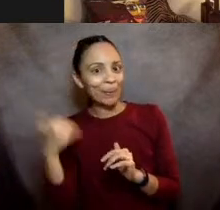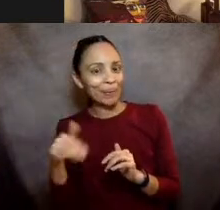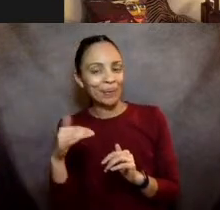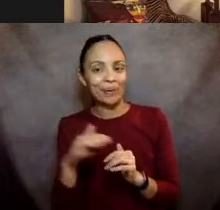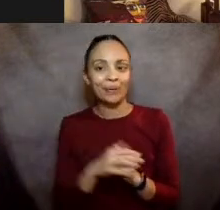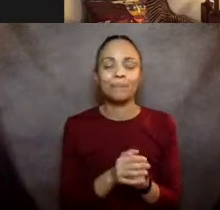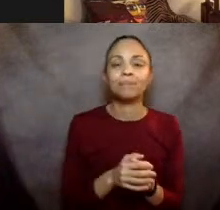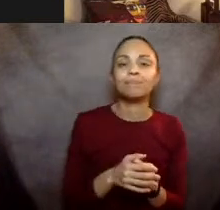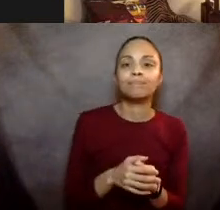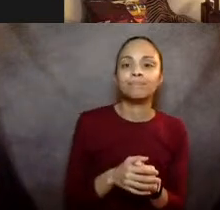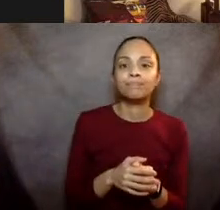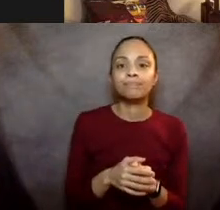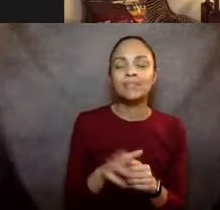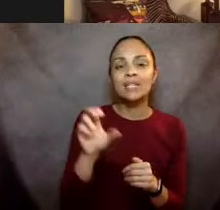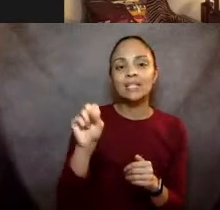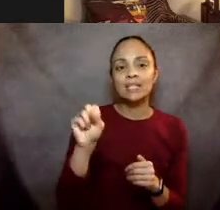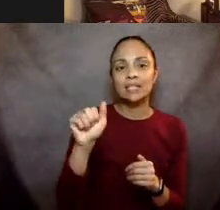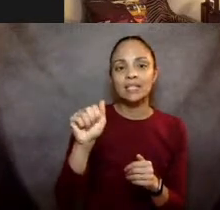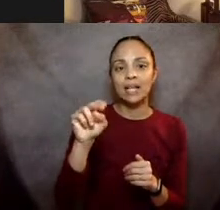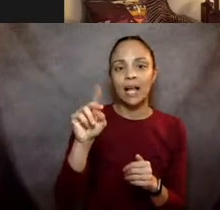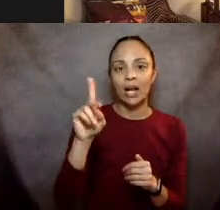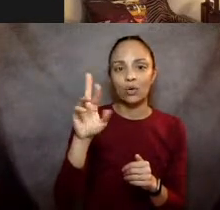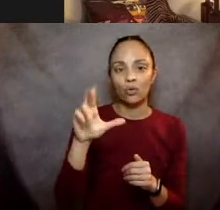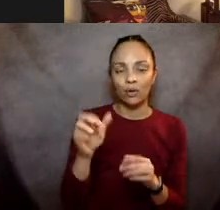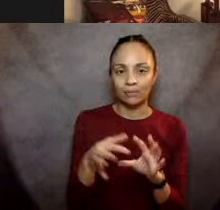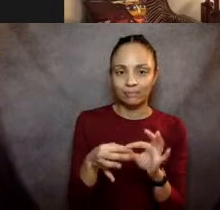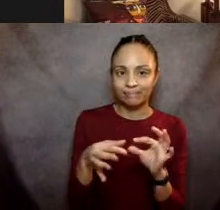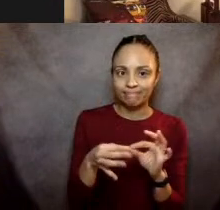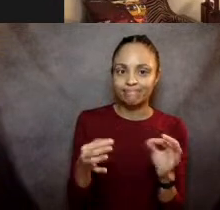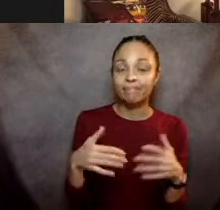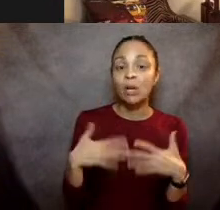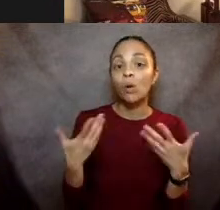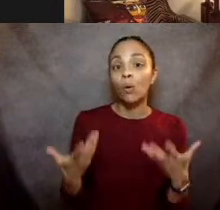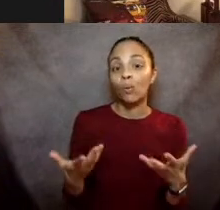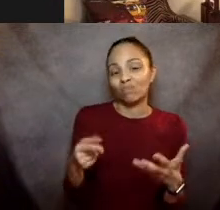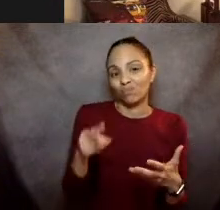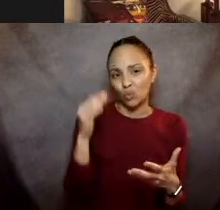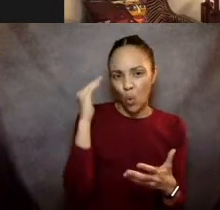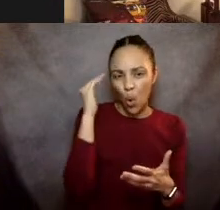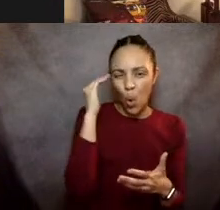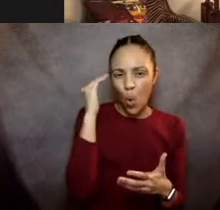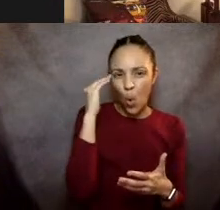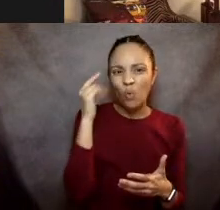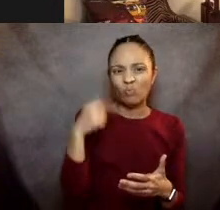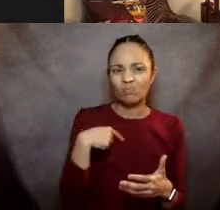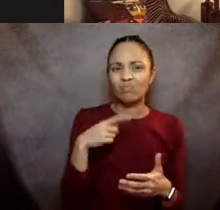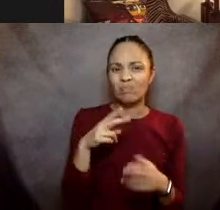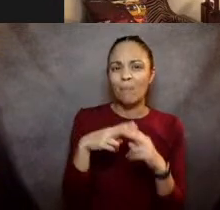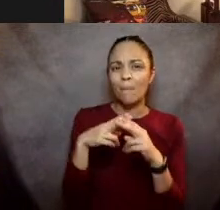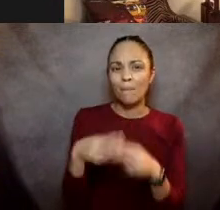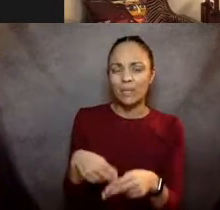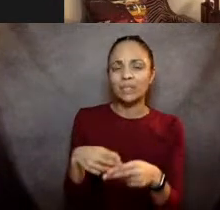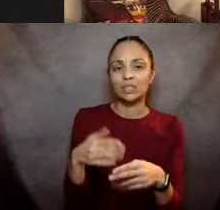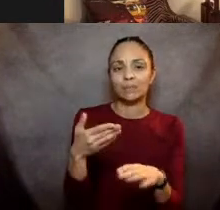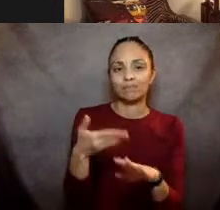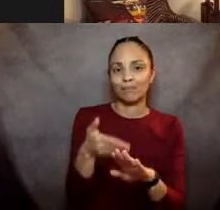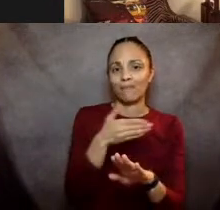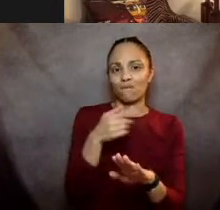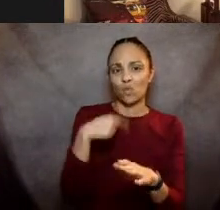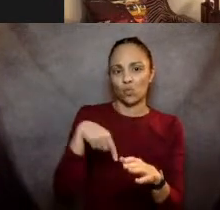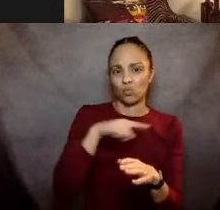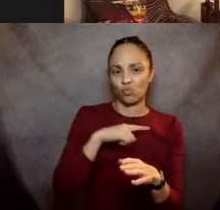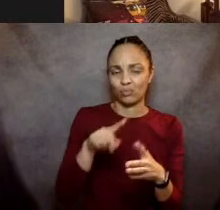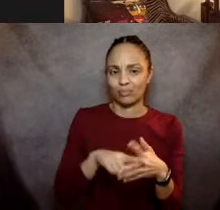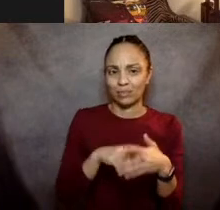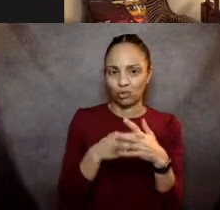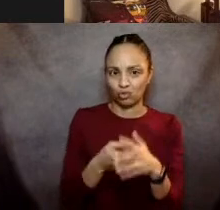This is, I said before the before we began this, is that I definitely